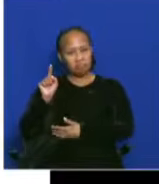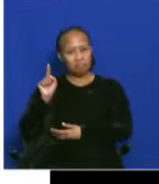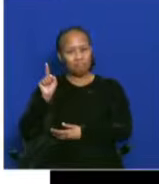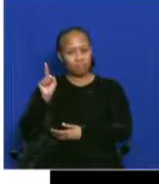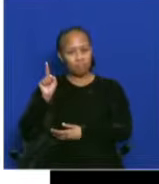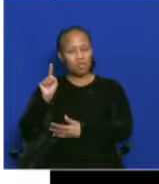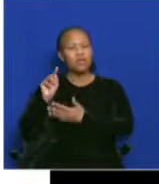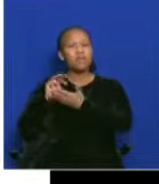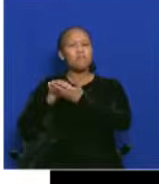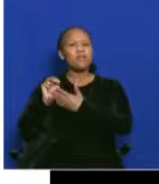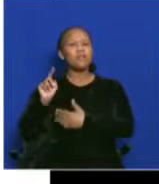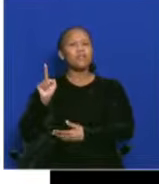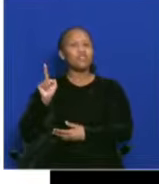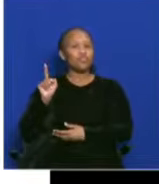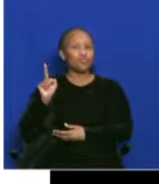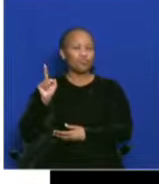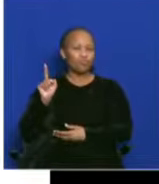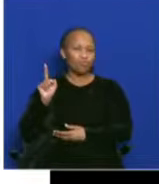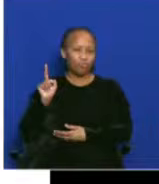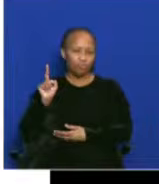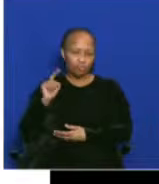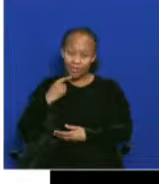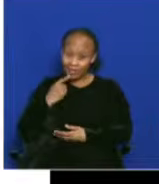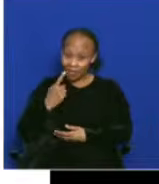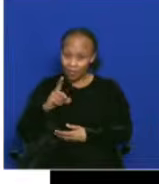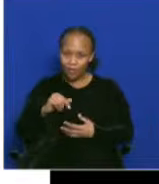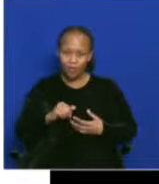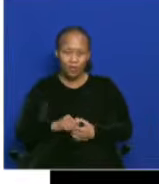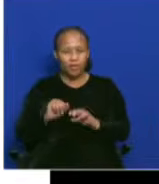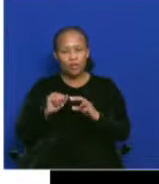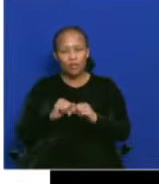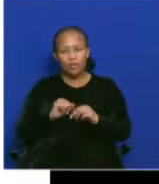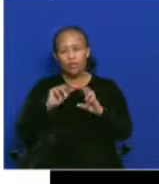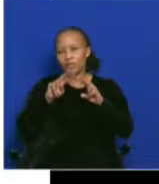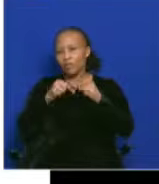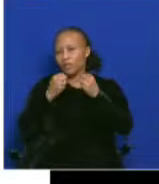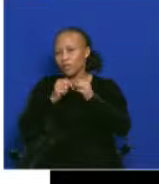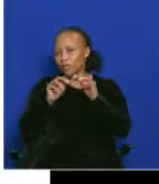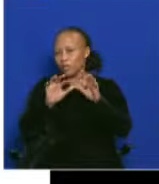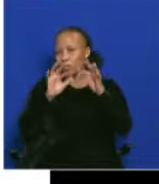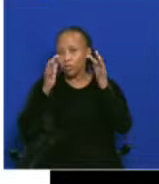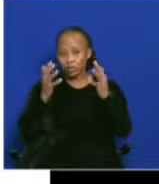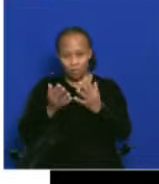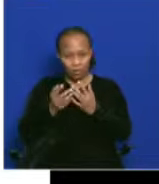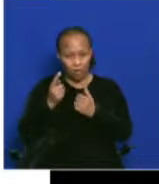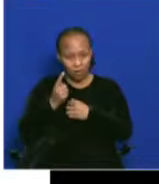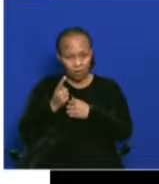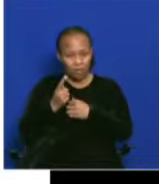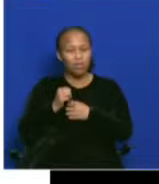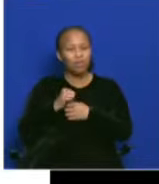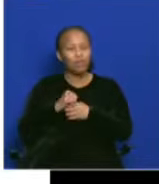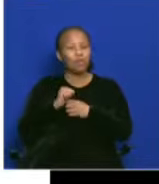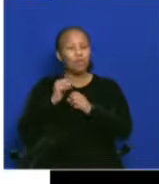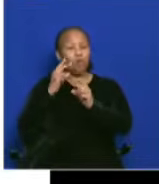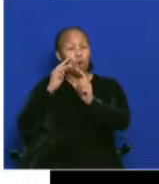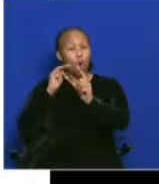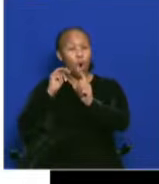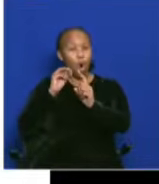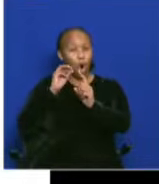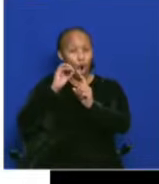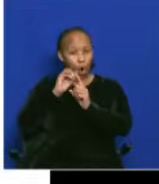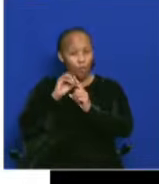saying the following: 1, nationwide network revitalization and optimization project.